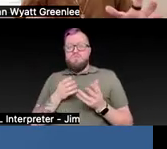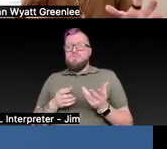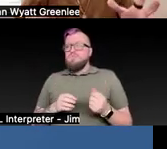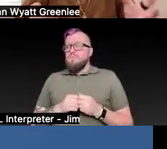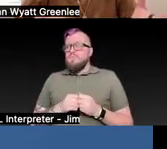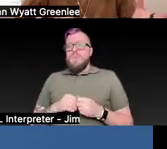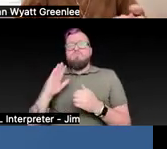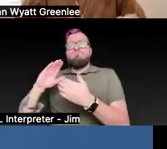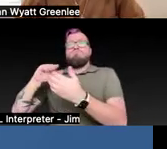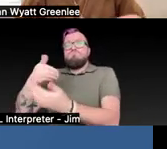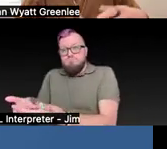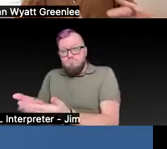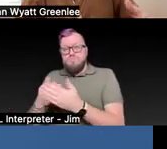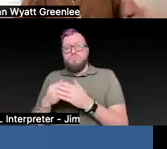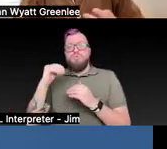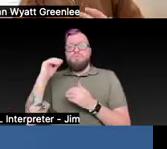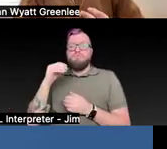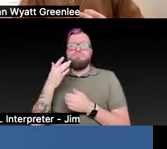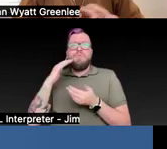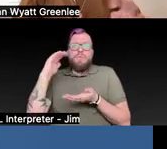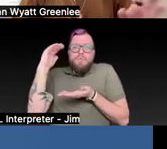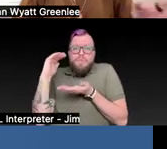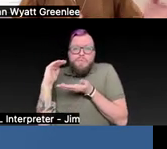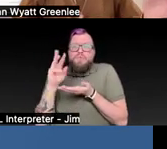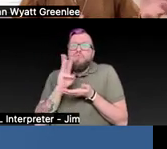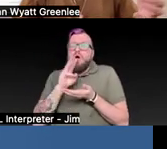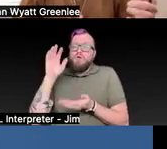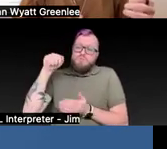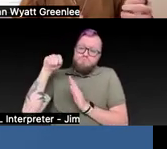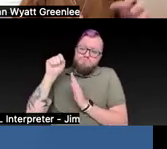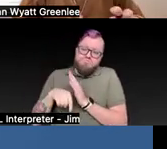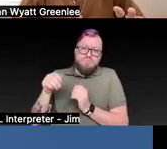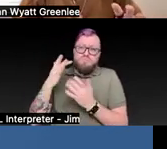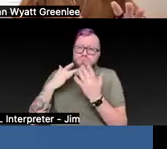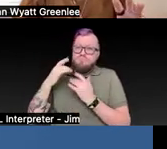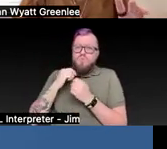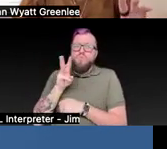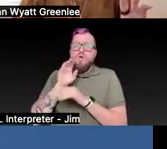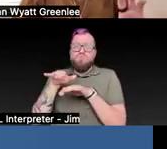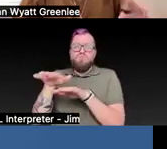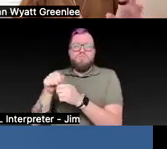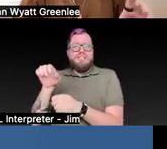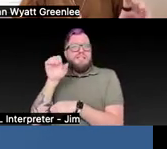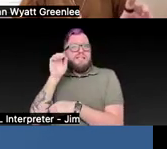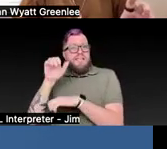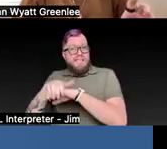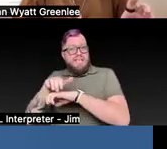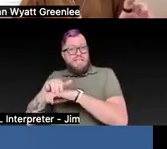shallows in off the coast of England at the mouth of a river. They usually show up sort of early spring, and they wait